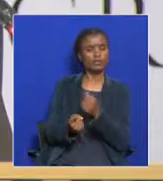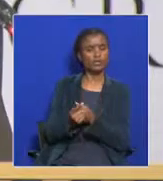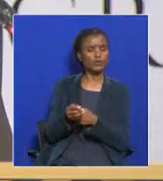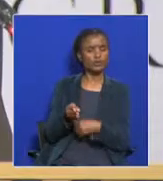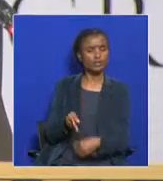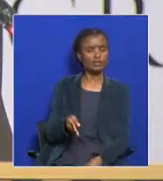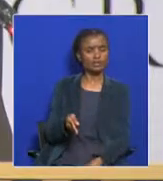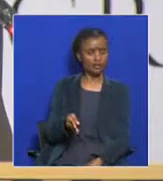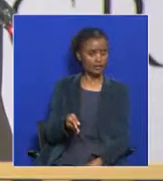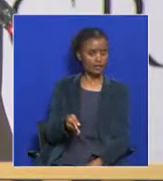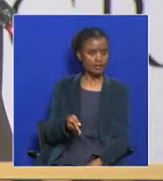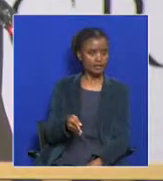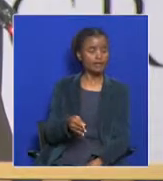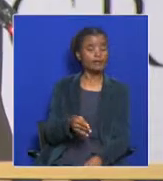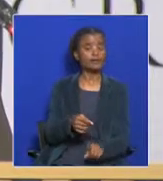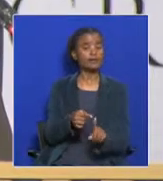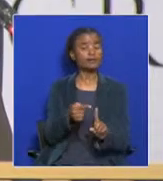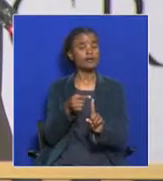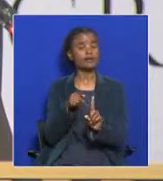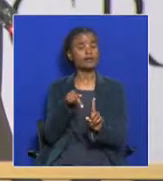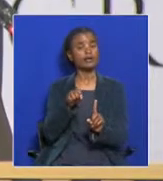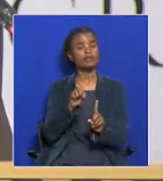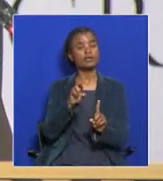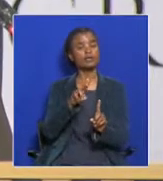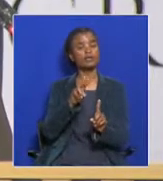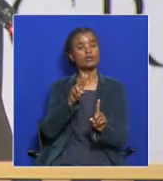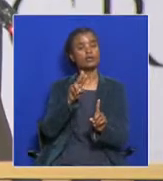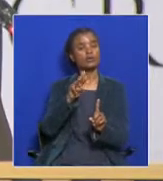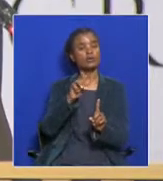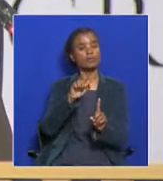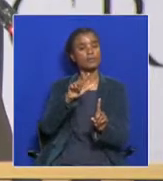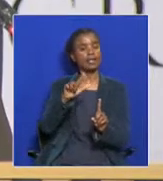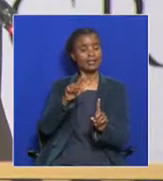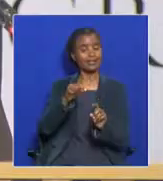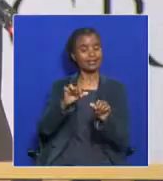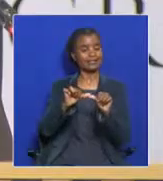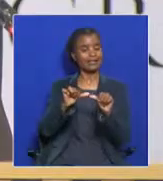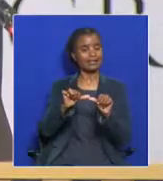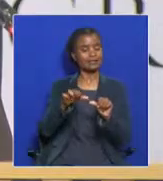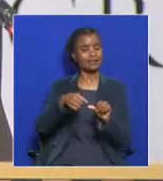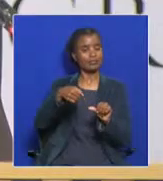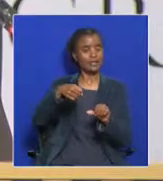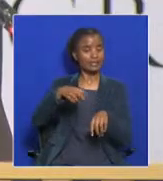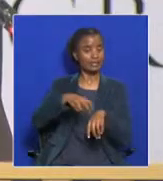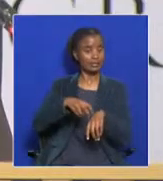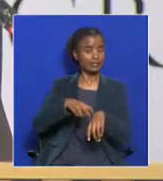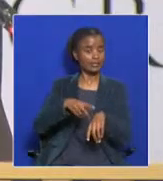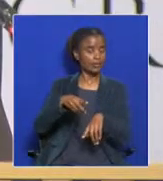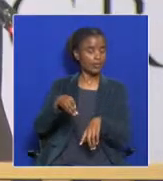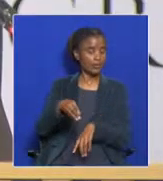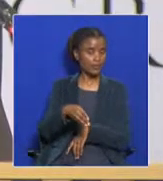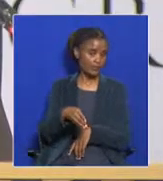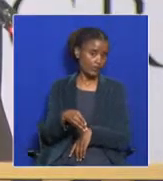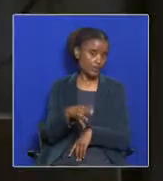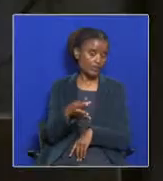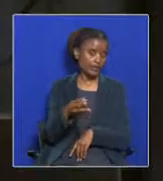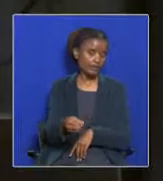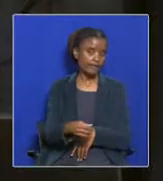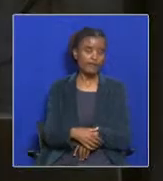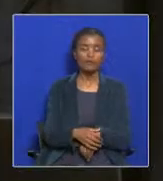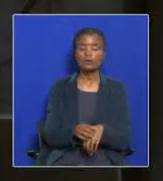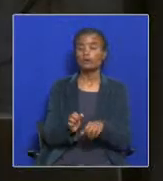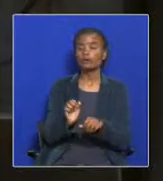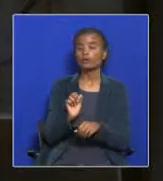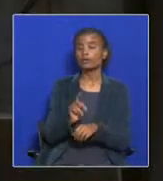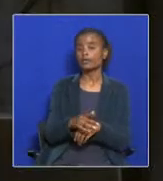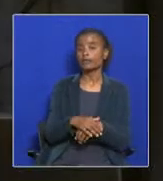Officer Perumal did not have the required size bags. Okay. That I can distinctly remember. He had no bags. Okay. Yes. So there was nothing.